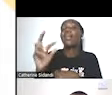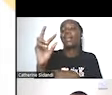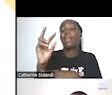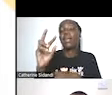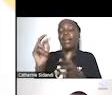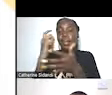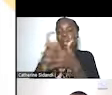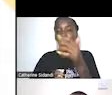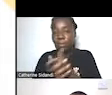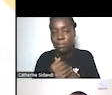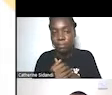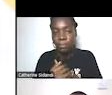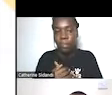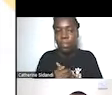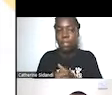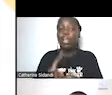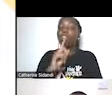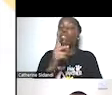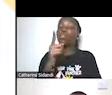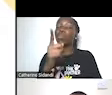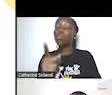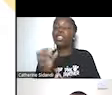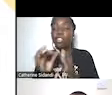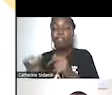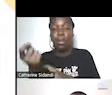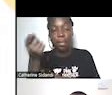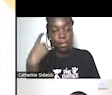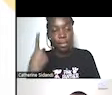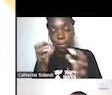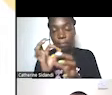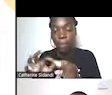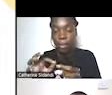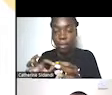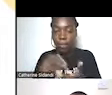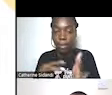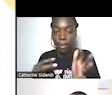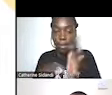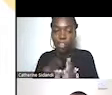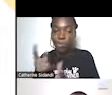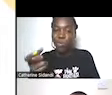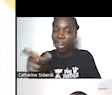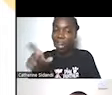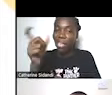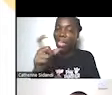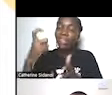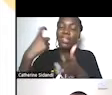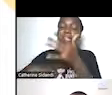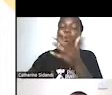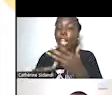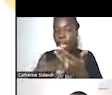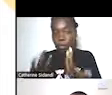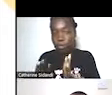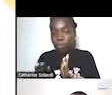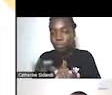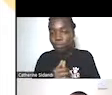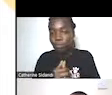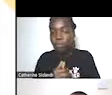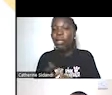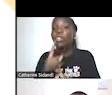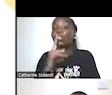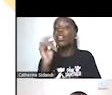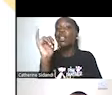and revenues. So we need to understand what are our costs, what are our revenues, and how do we increase them. So that's where now business analytics also come in, just to help